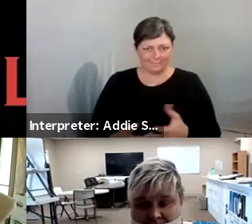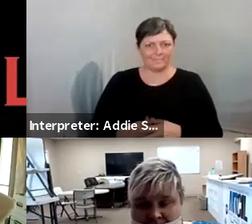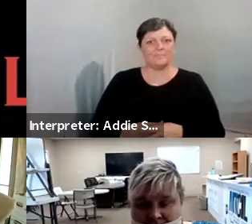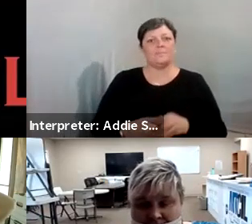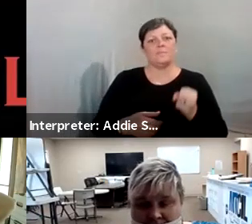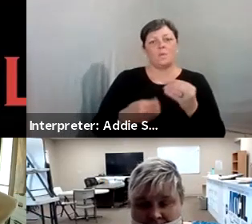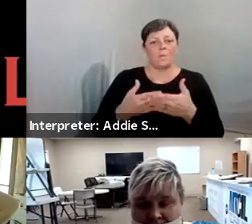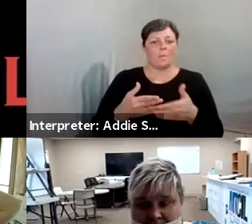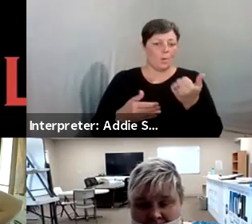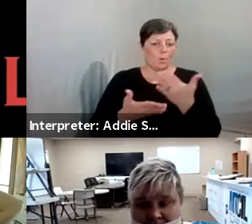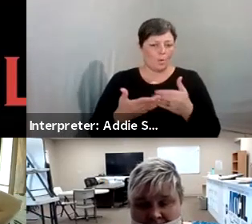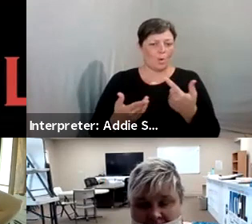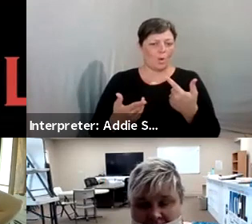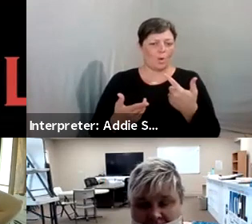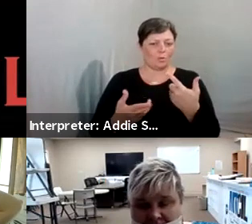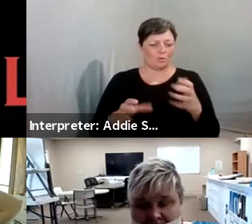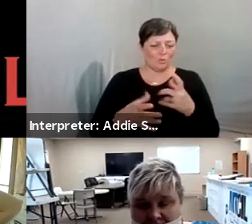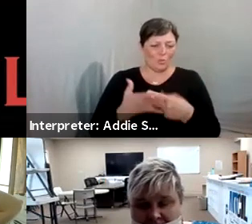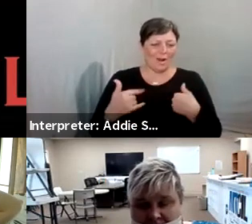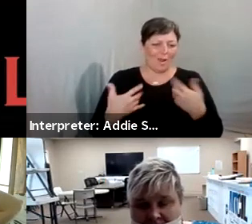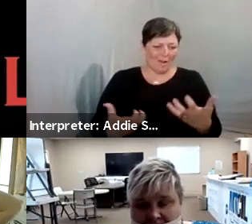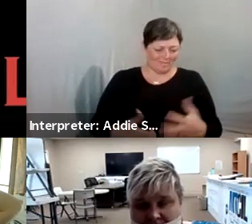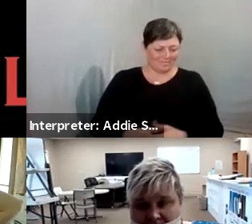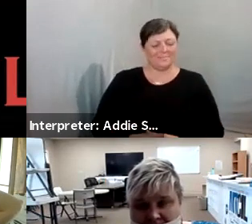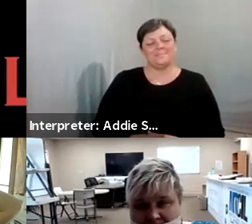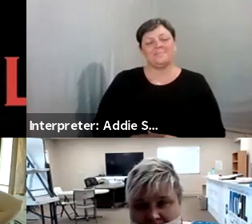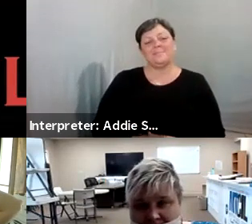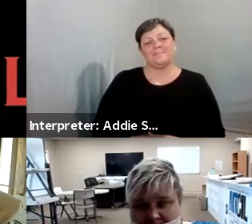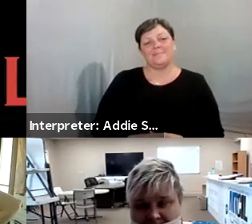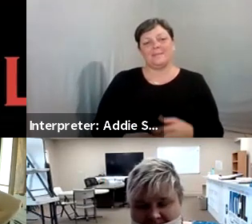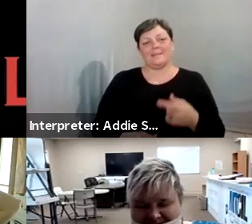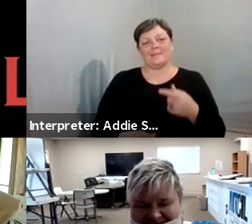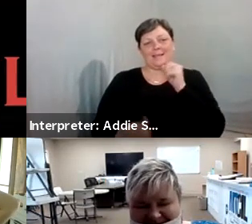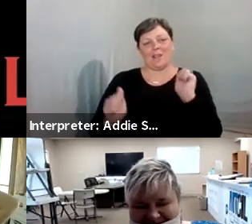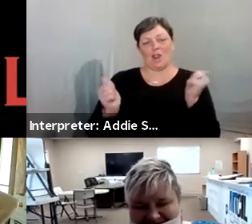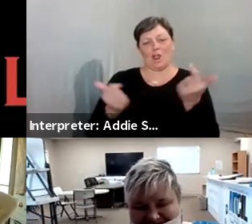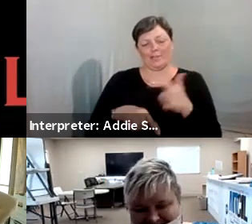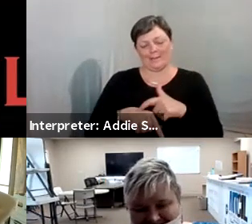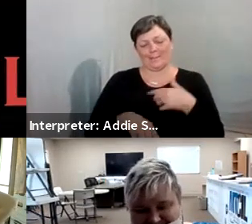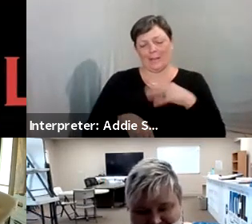most part does what I want it to when I want it to. I mean, it doesn't all the time, nobody's that lucky,